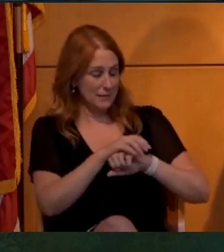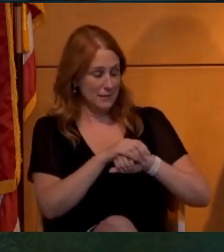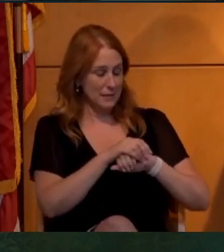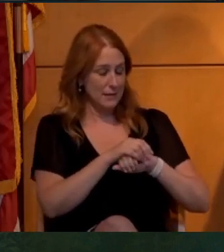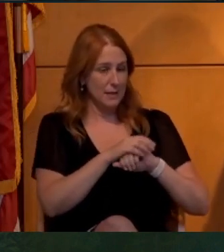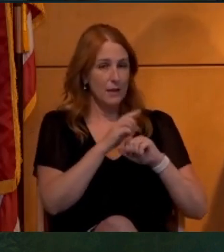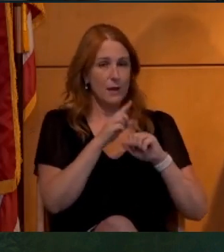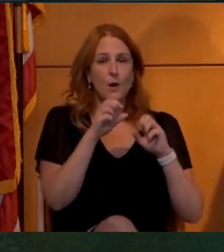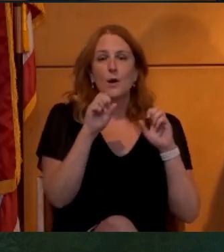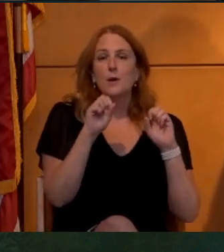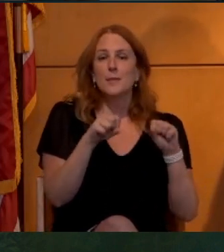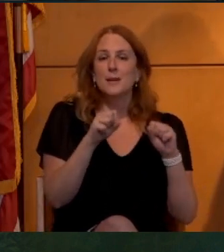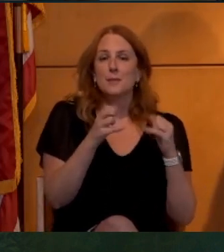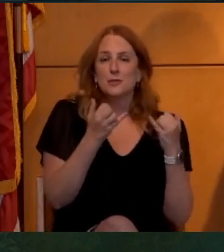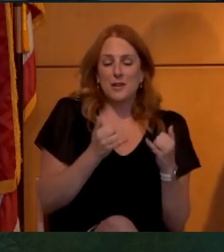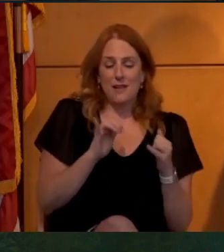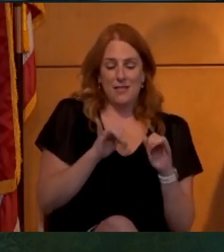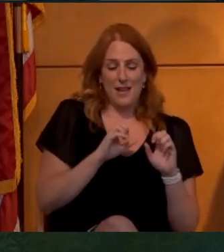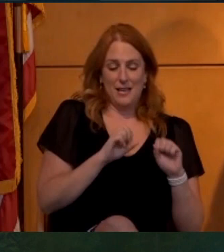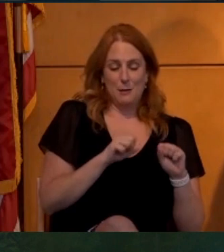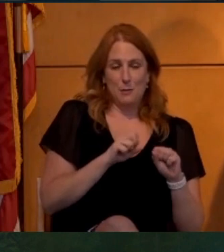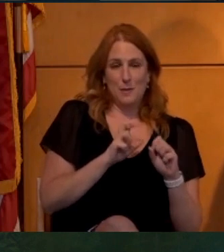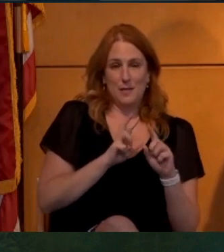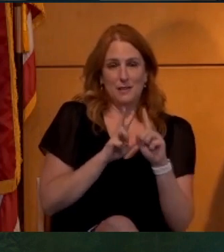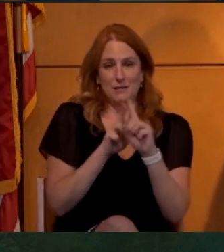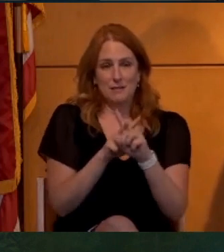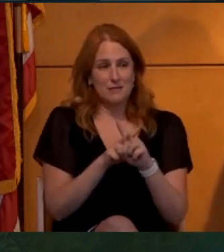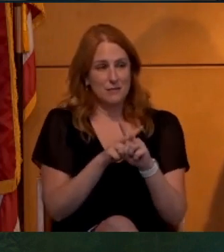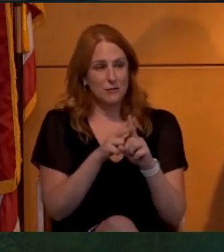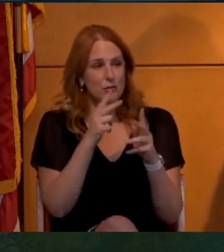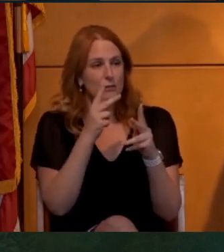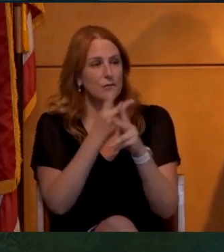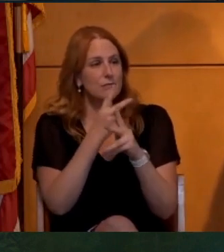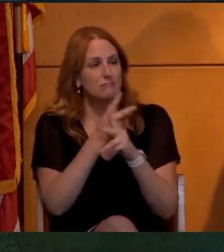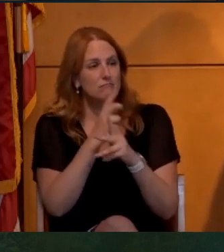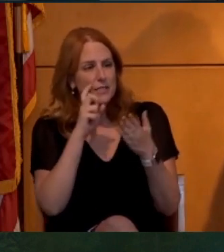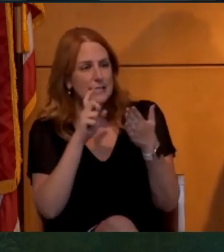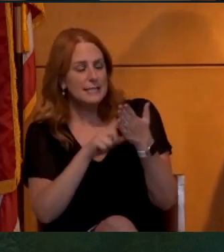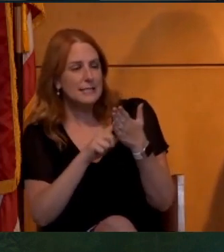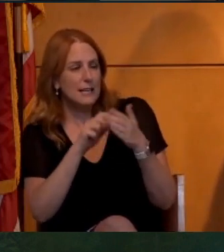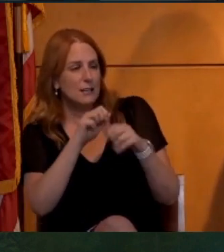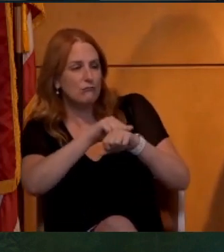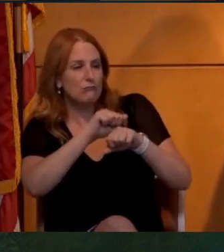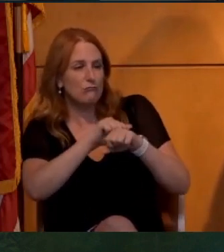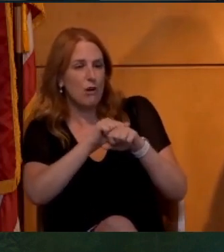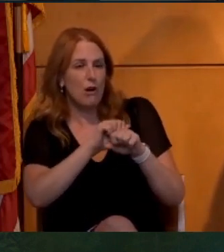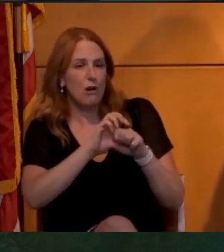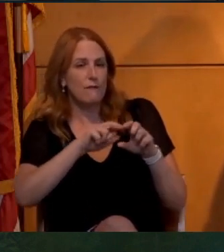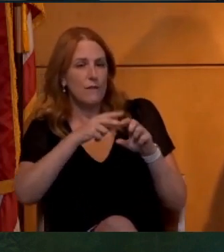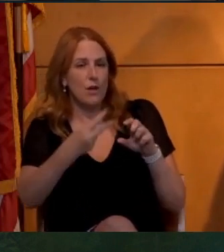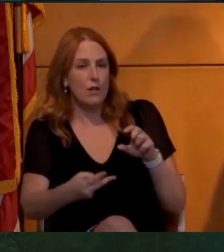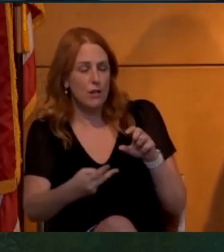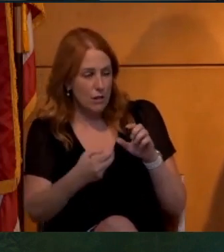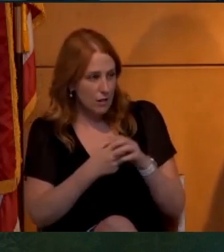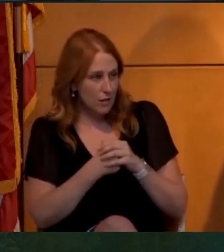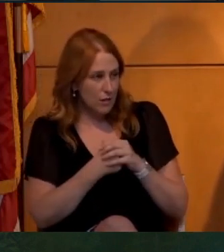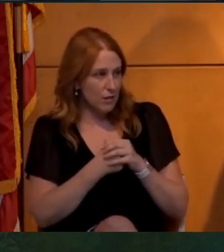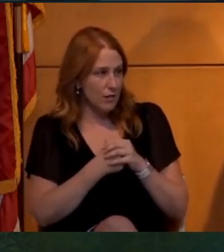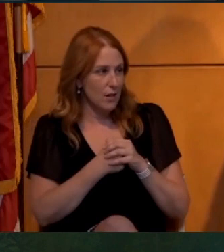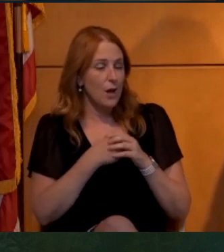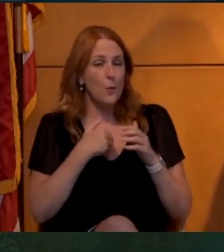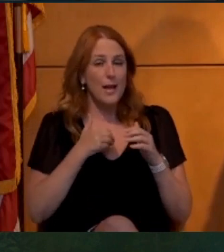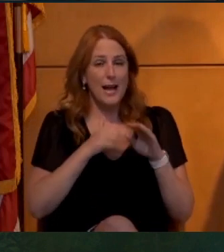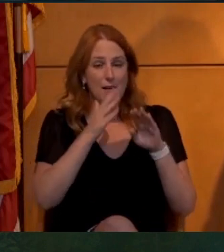extend this capability now to include rock fall detection. We also have, of course, slope analysis. That'll